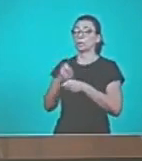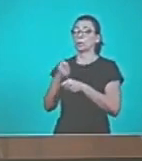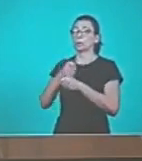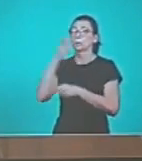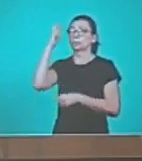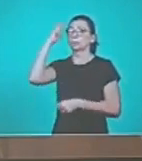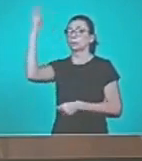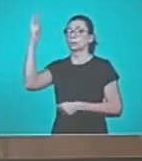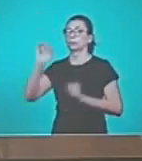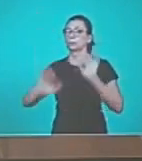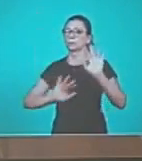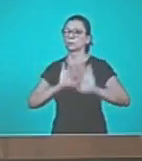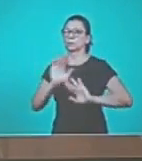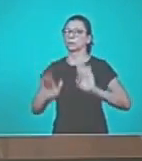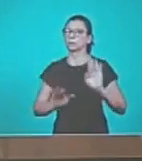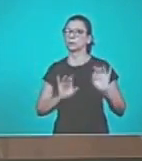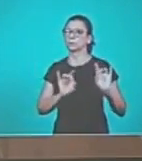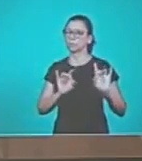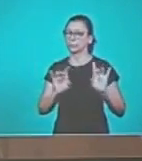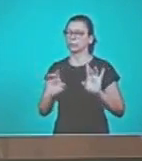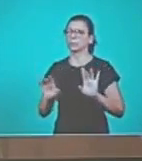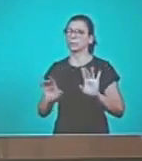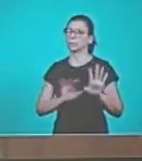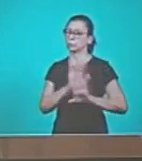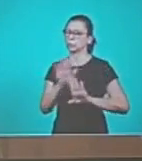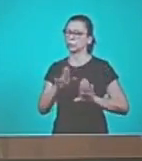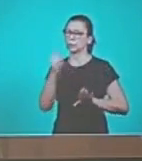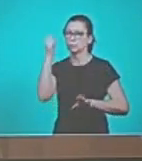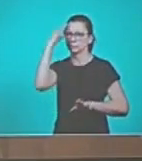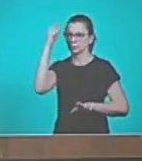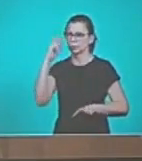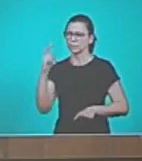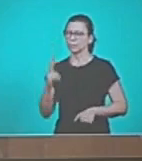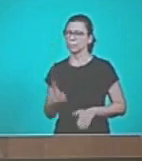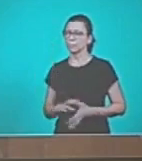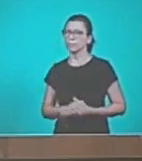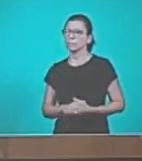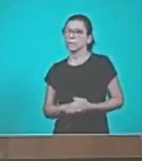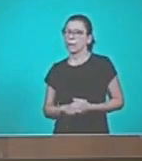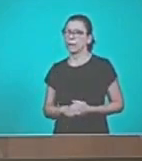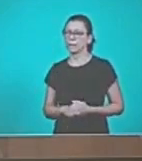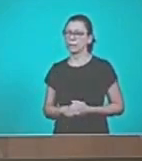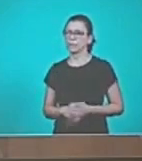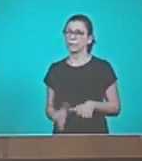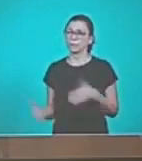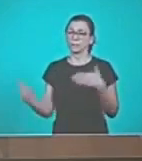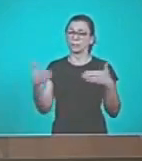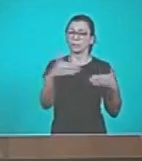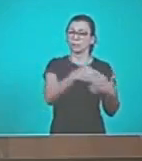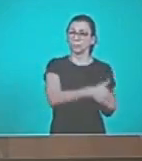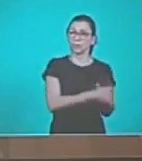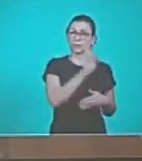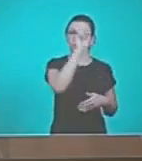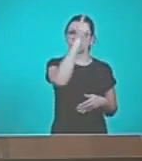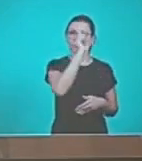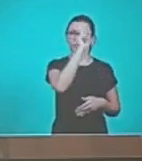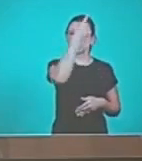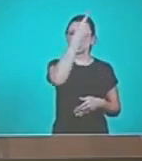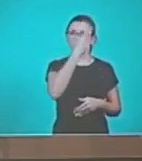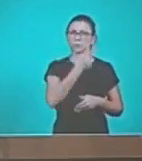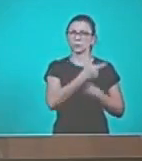We need to have a special care with Jose because he leaves and then the sun